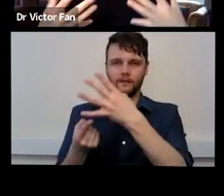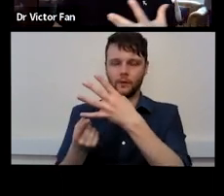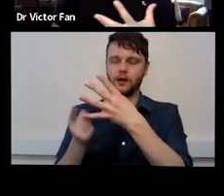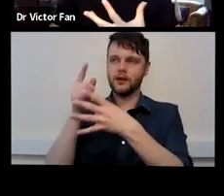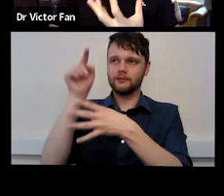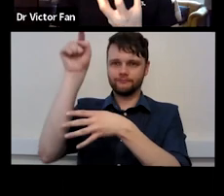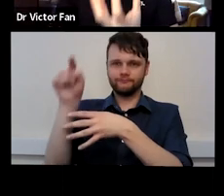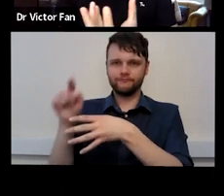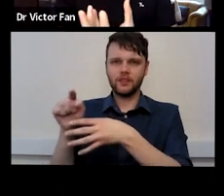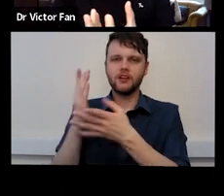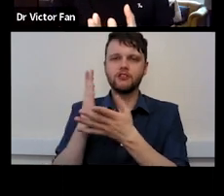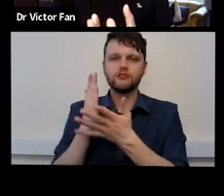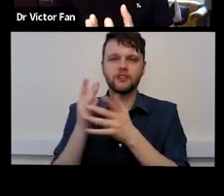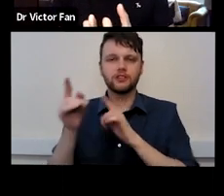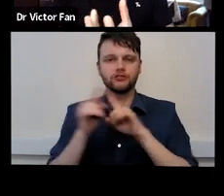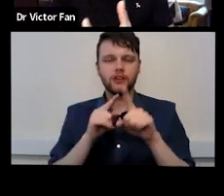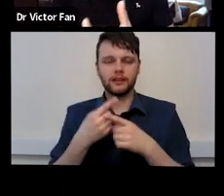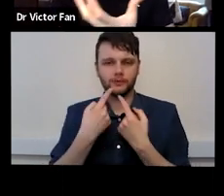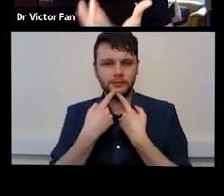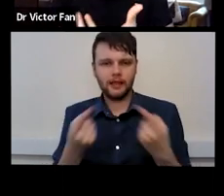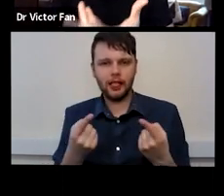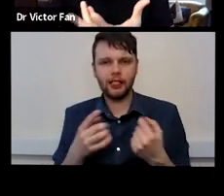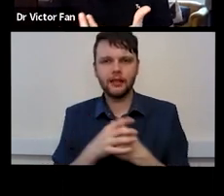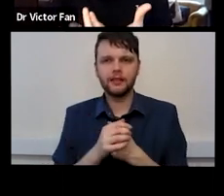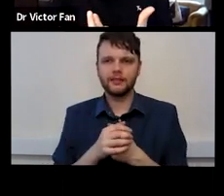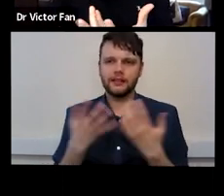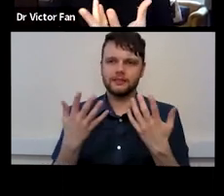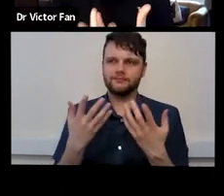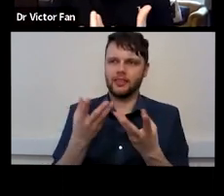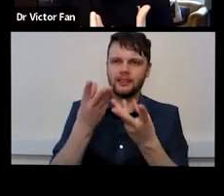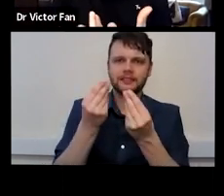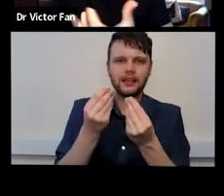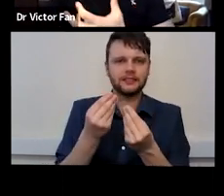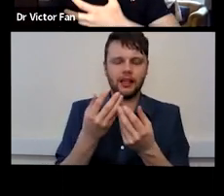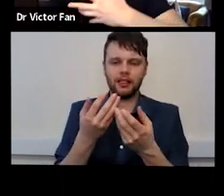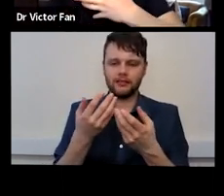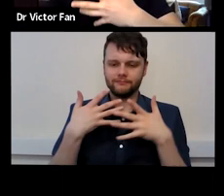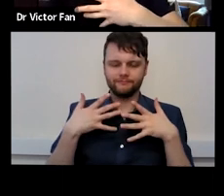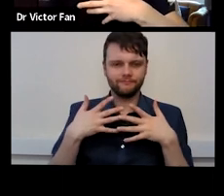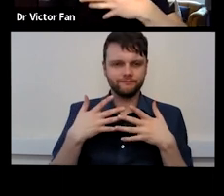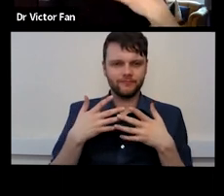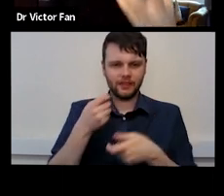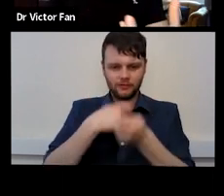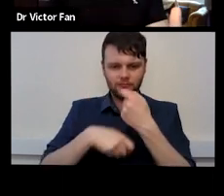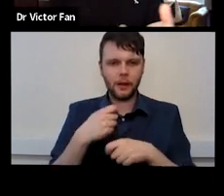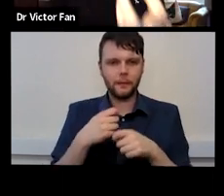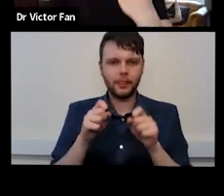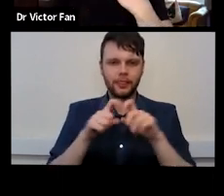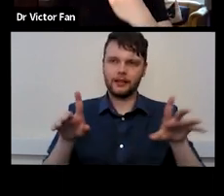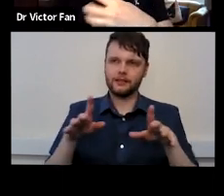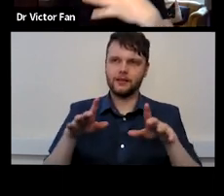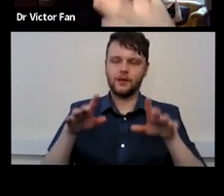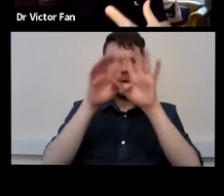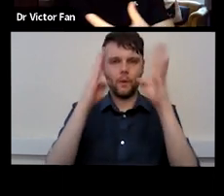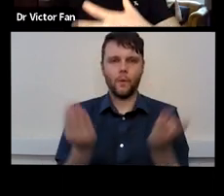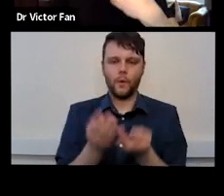really trying to tell people that what the textile industry can bring about is a kind of world peace, the